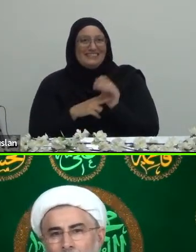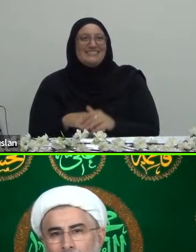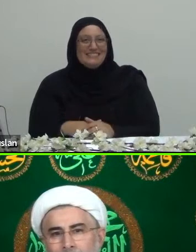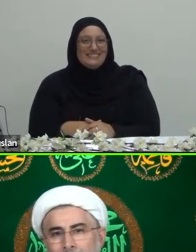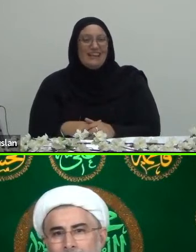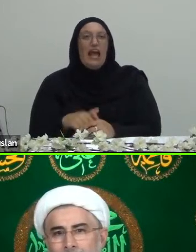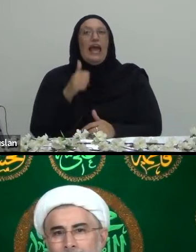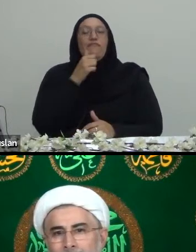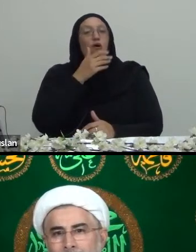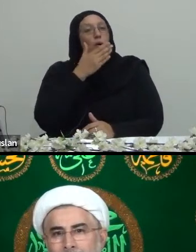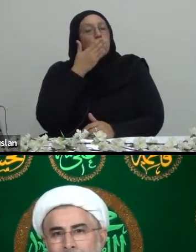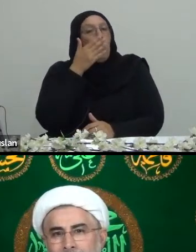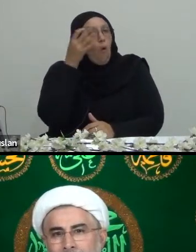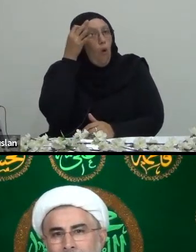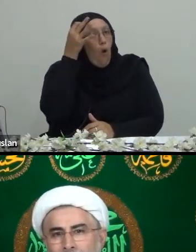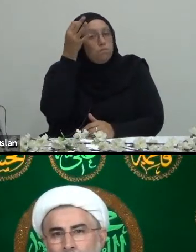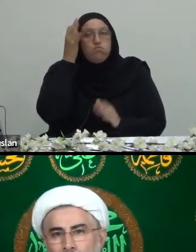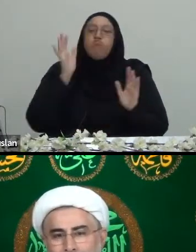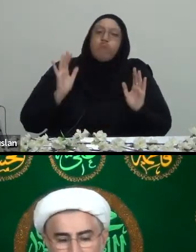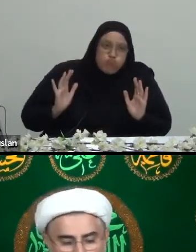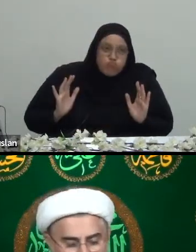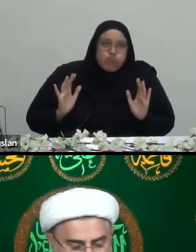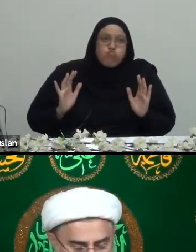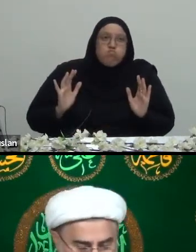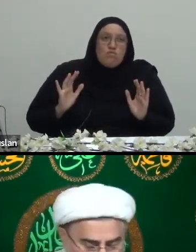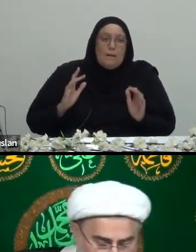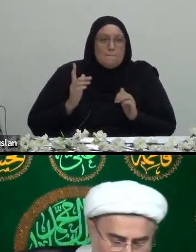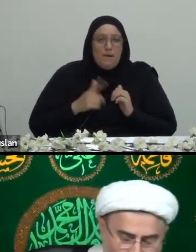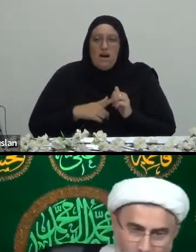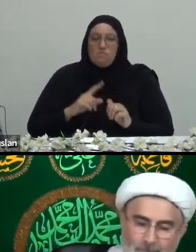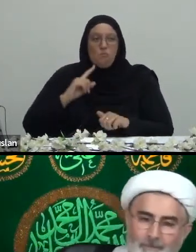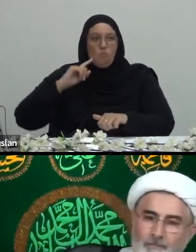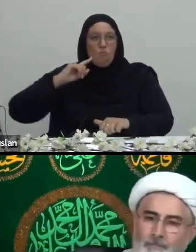inshallah. Thank you, Sheikh. Just to close off that particular